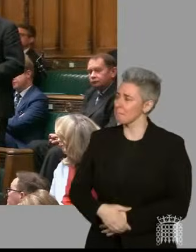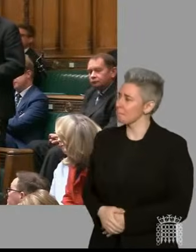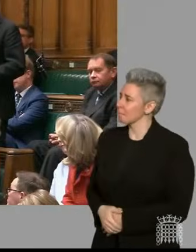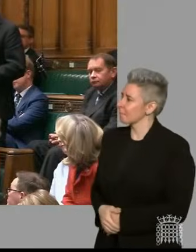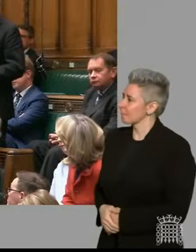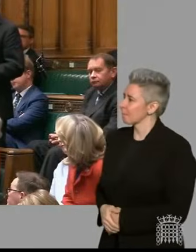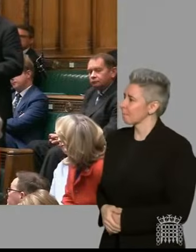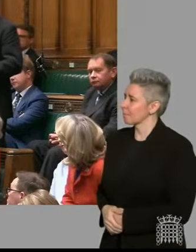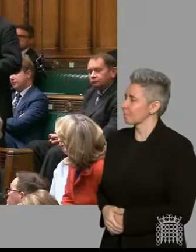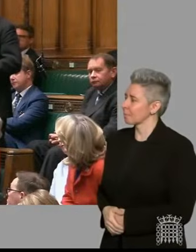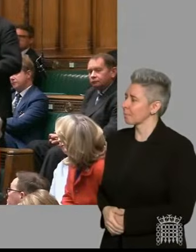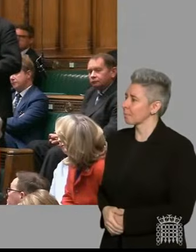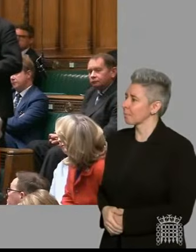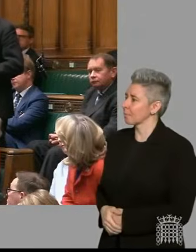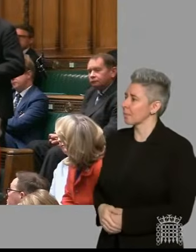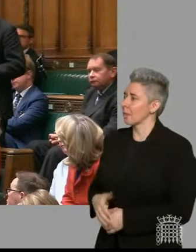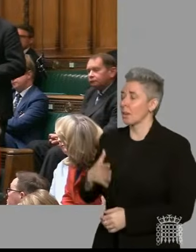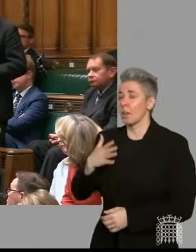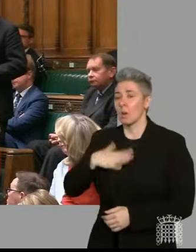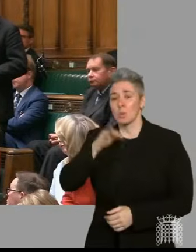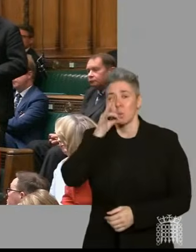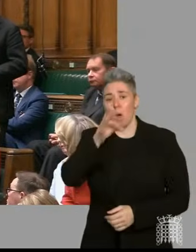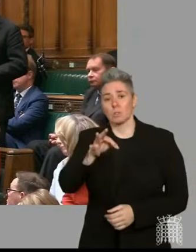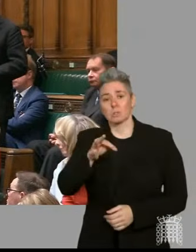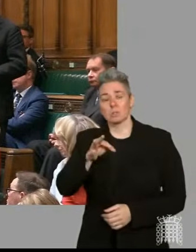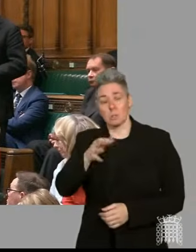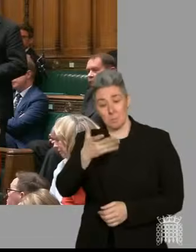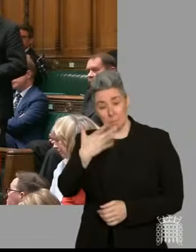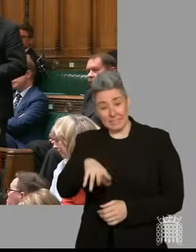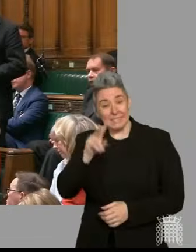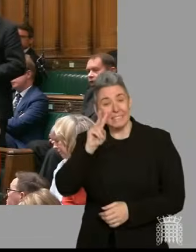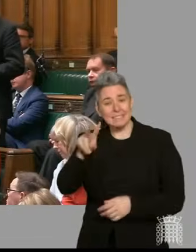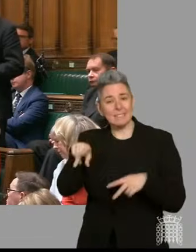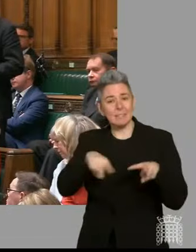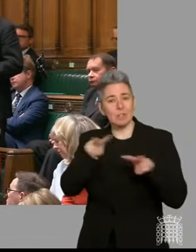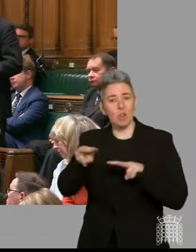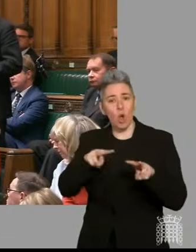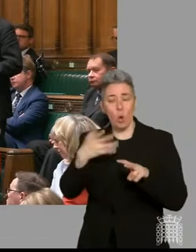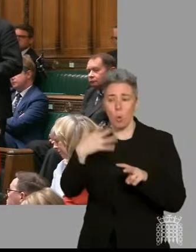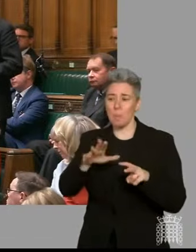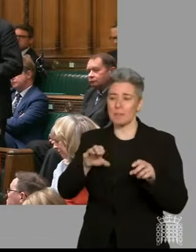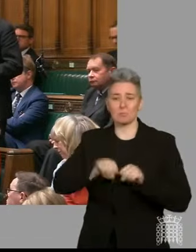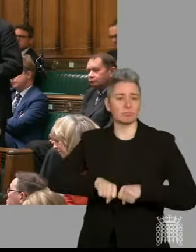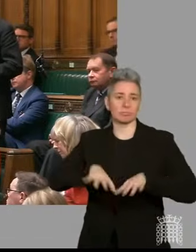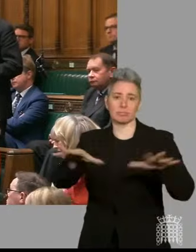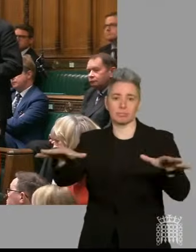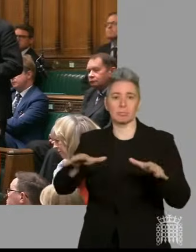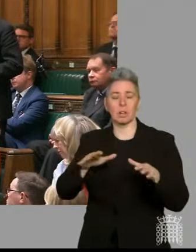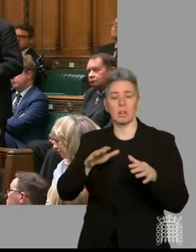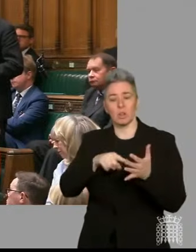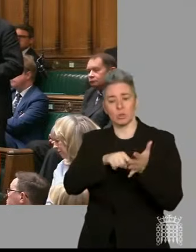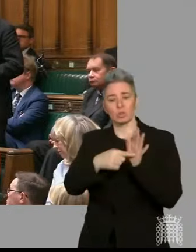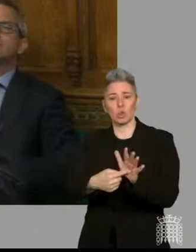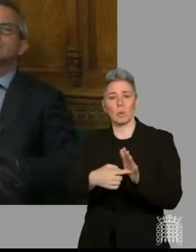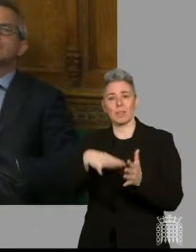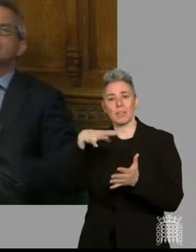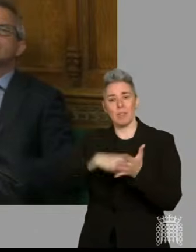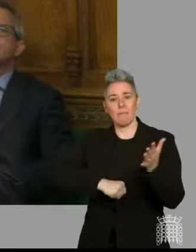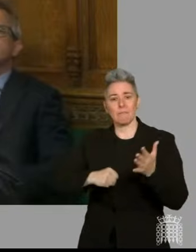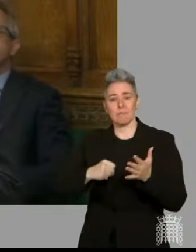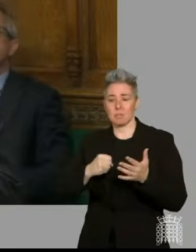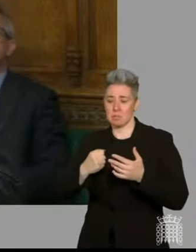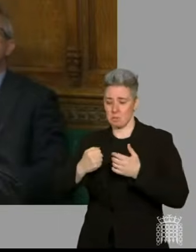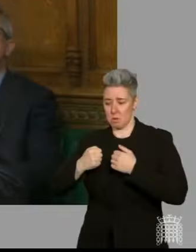rounds of the theft in the shop in my constituency, Station Road, Boots the